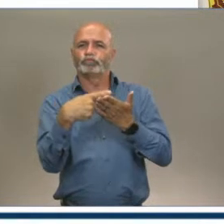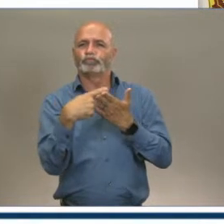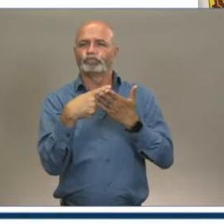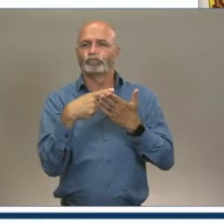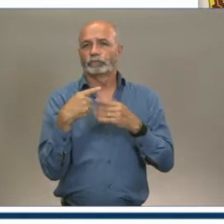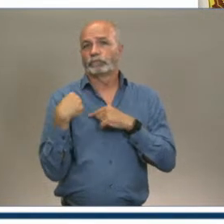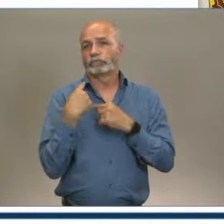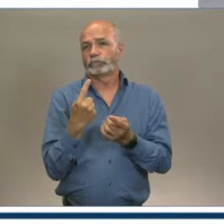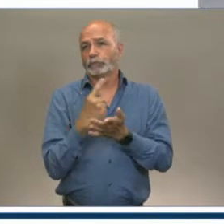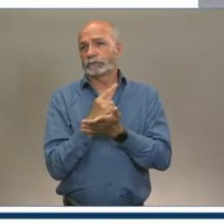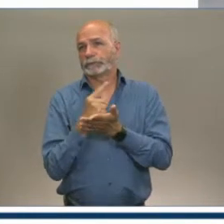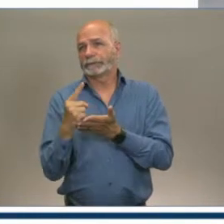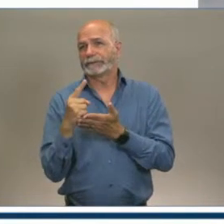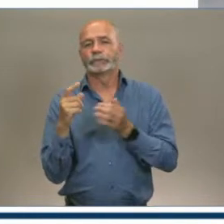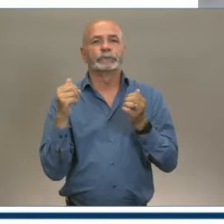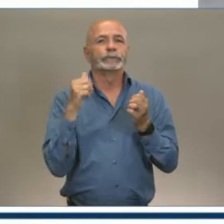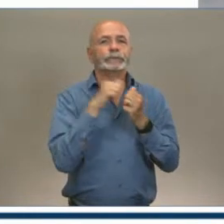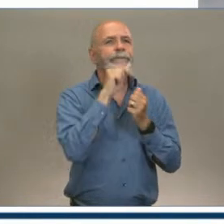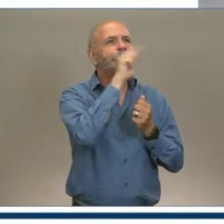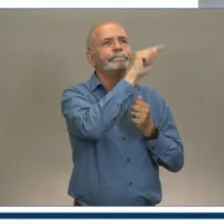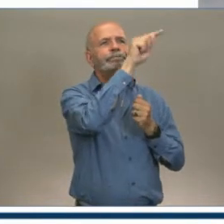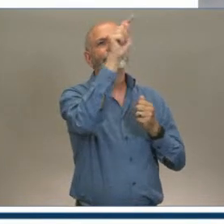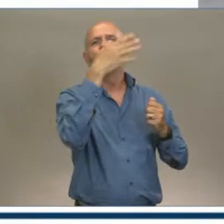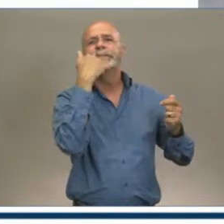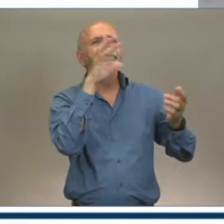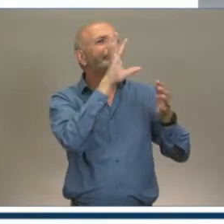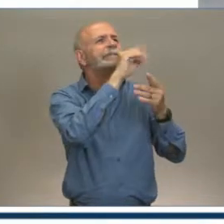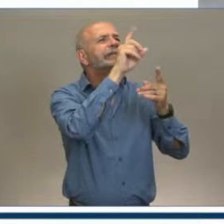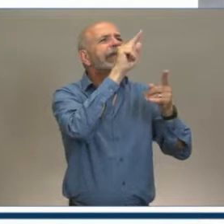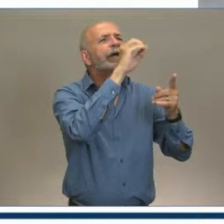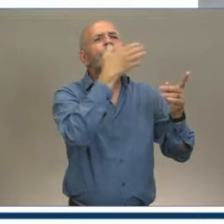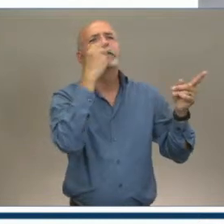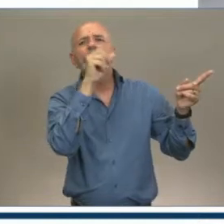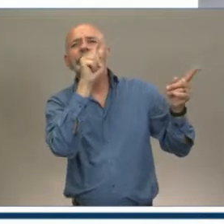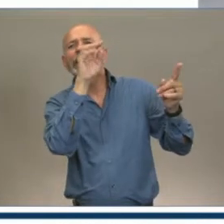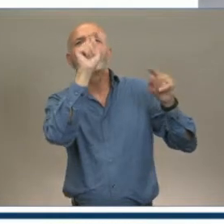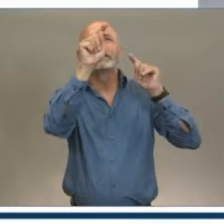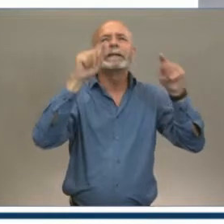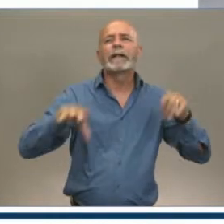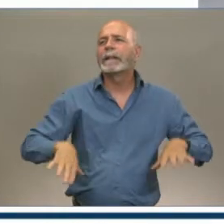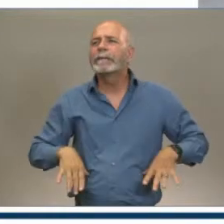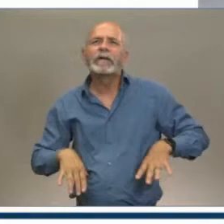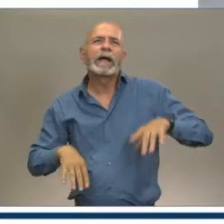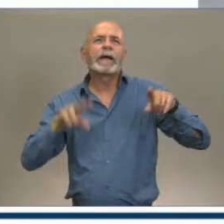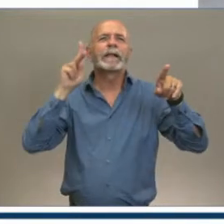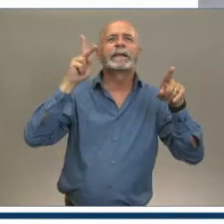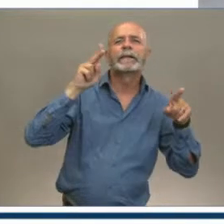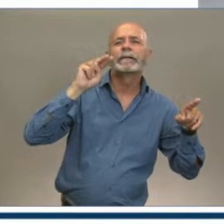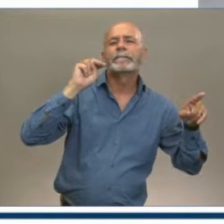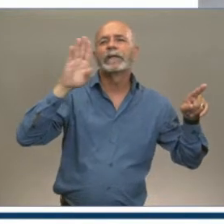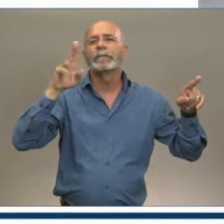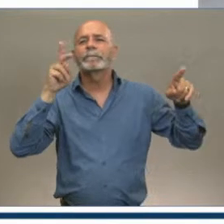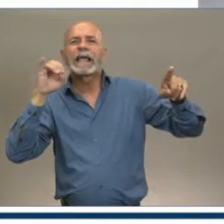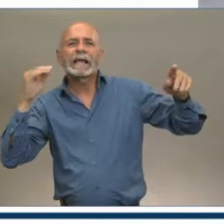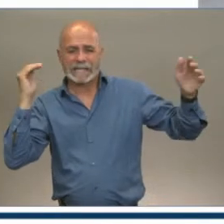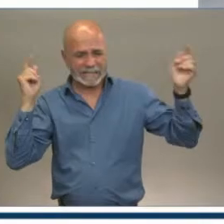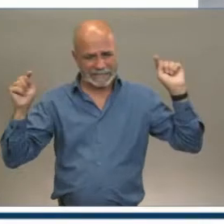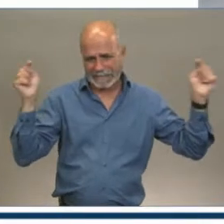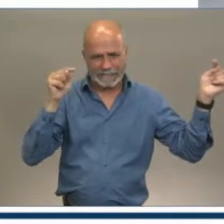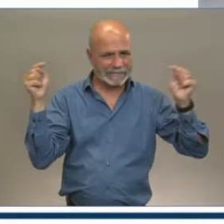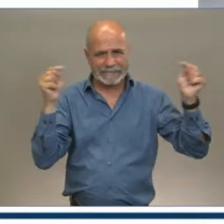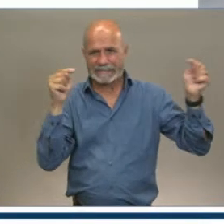week, trying to find a date that would be as closely aligned as possible to give certainty to people booking their